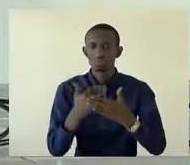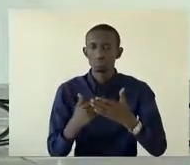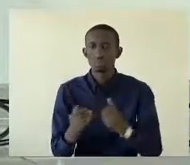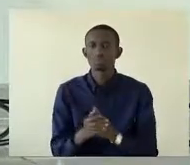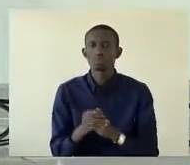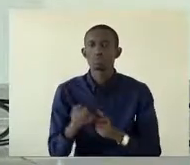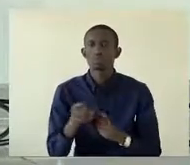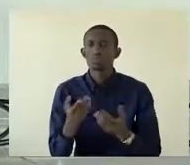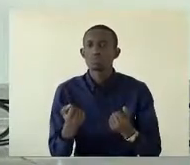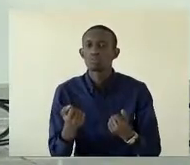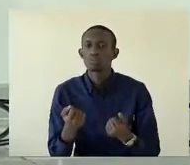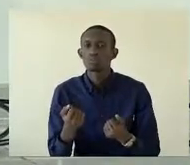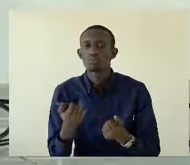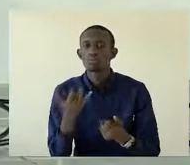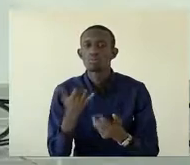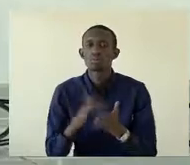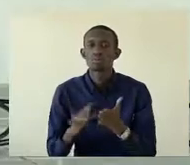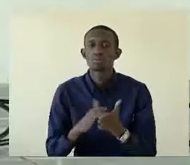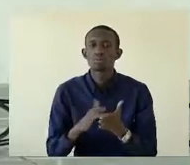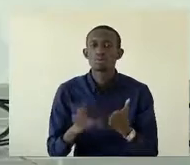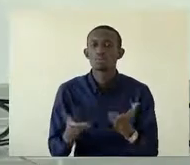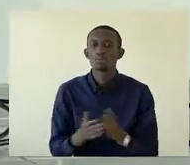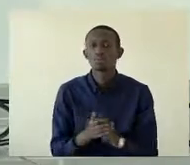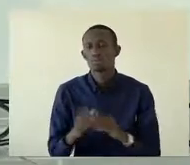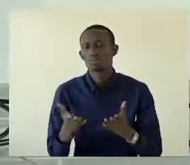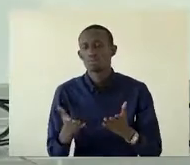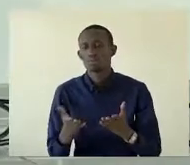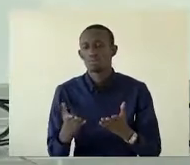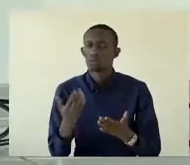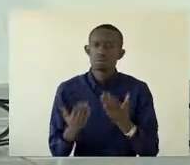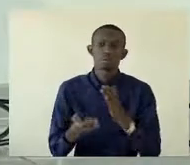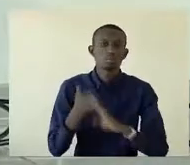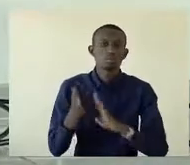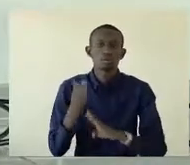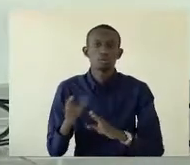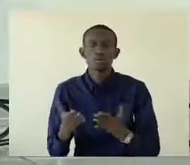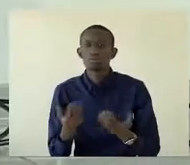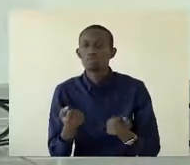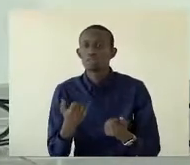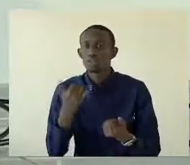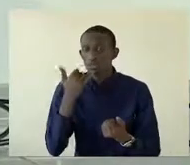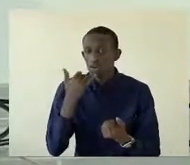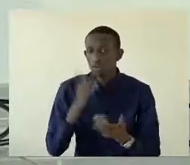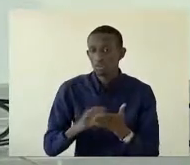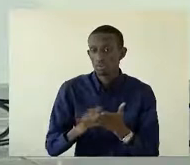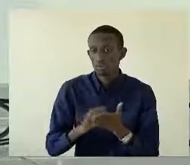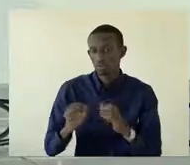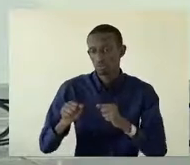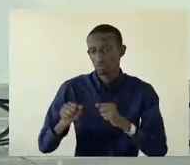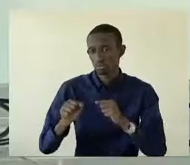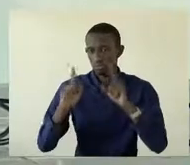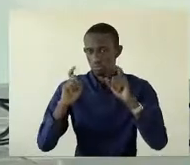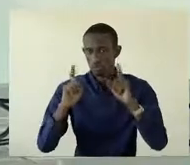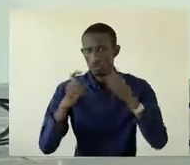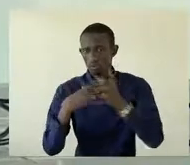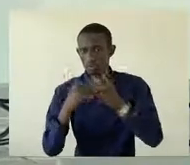sure you have your phone. Some of the slides are going to be a little bit faster. So if you have a phone, you can take a snapshot and keep it, and